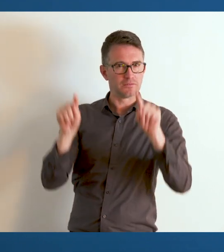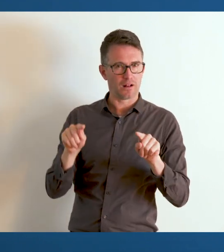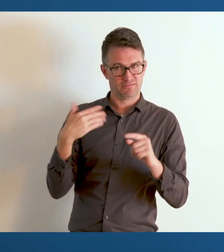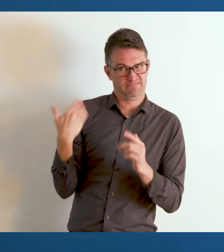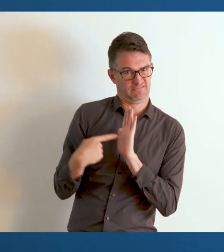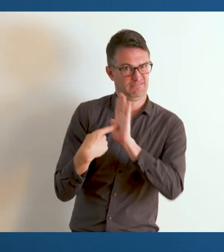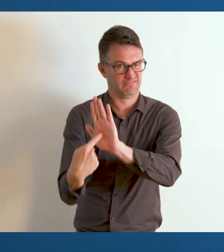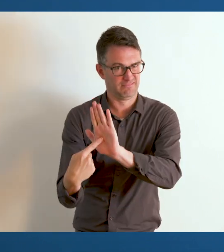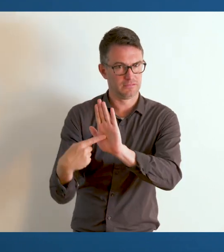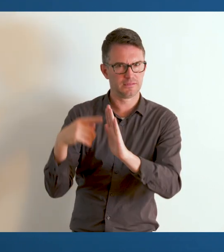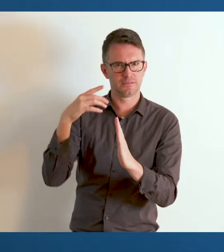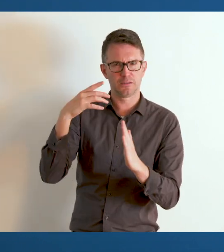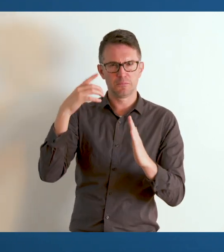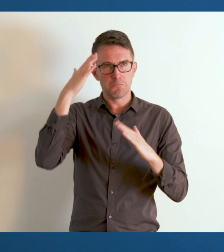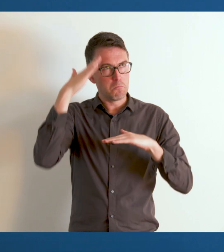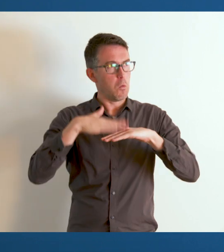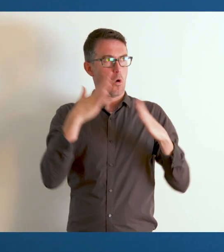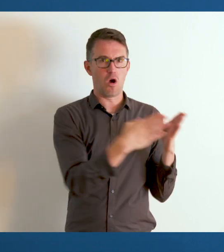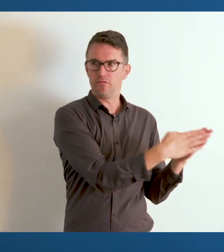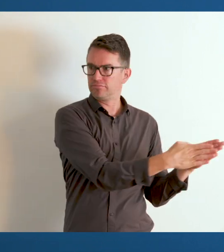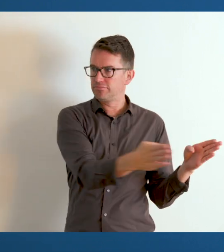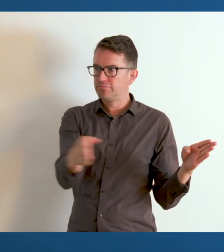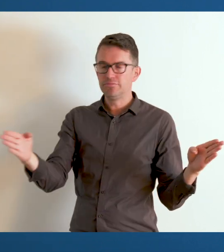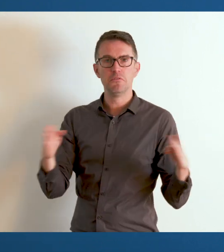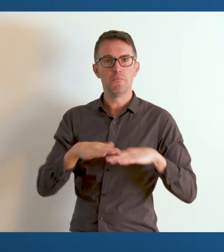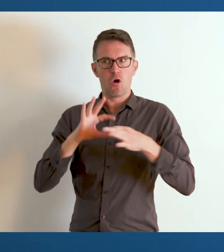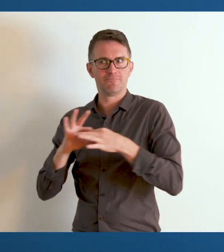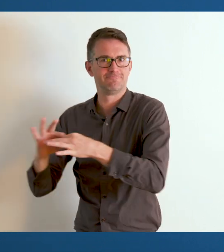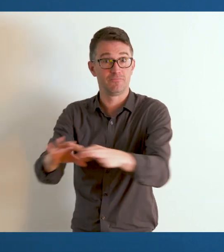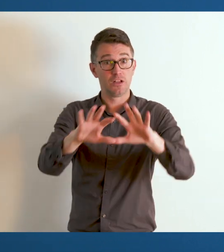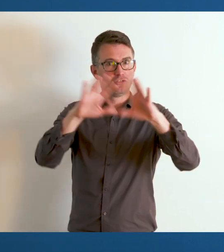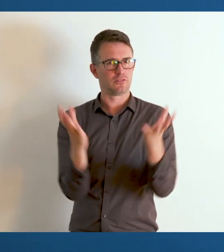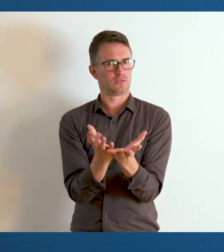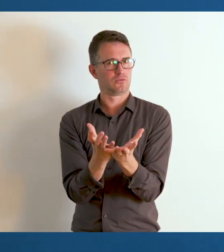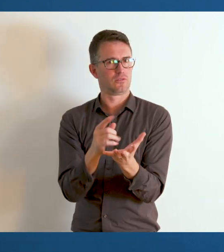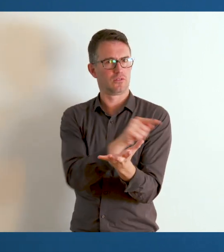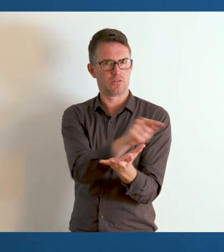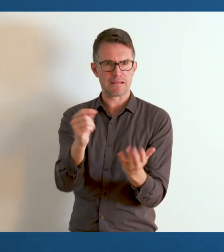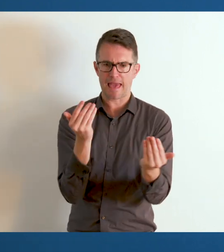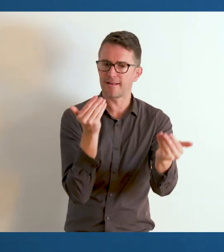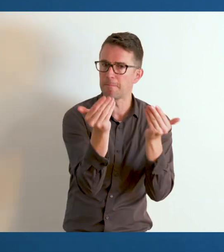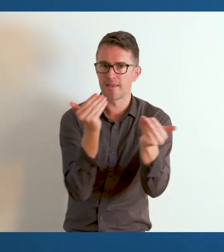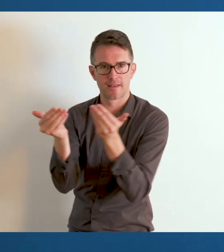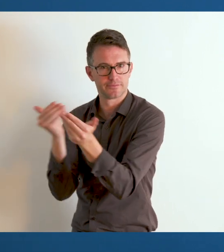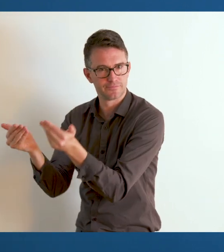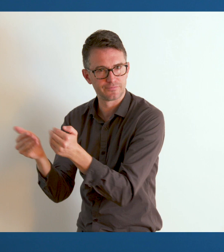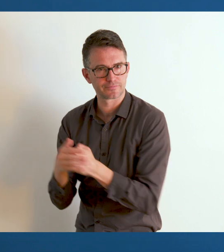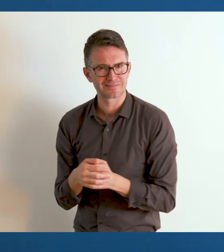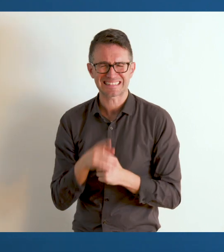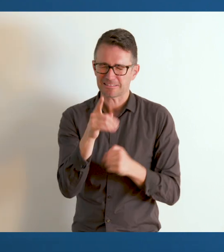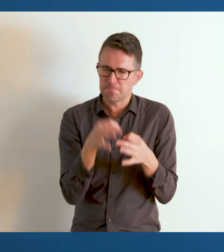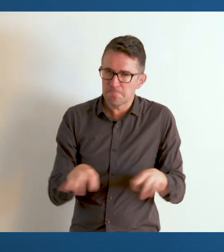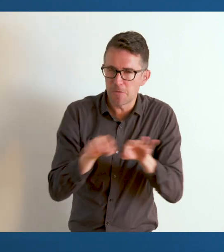in an important, meaningful, and internationally comparable manner. And that's important to remember. We